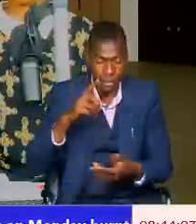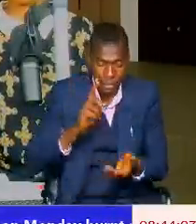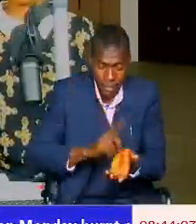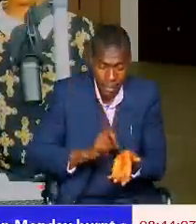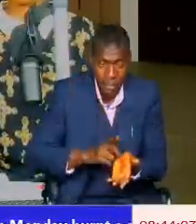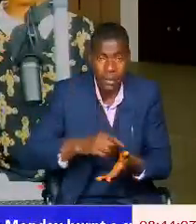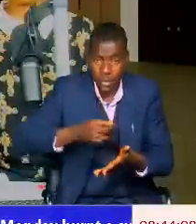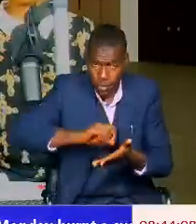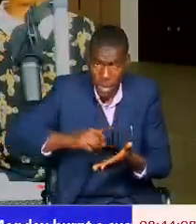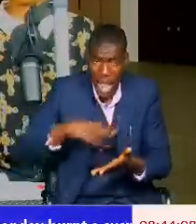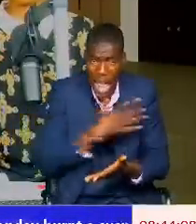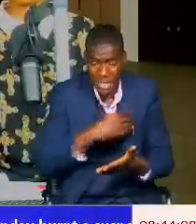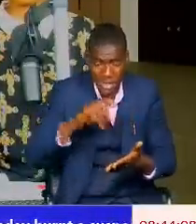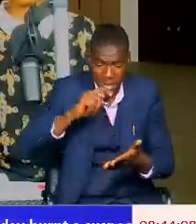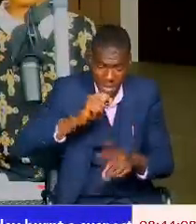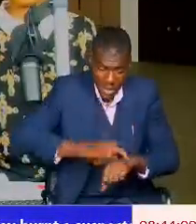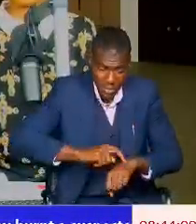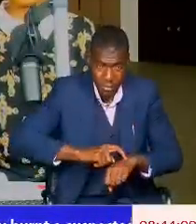time.